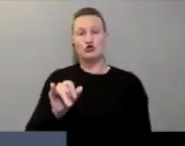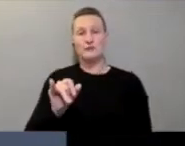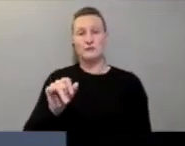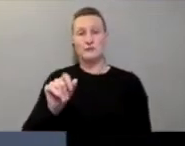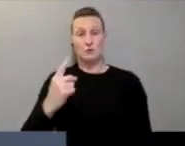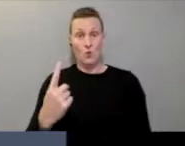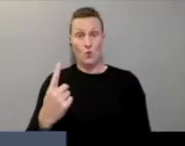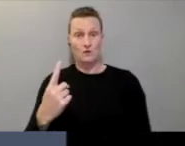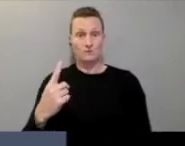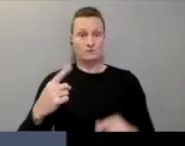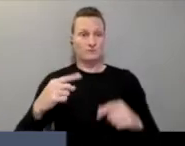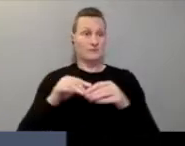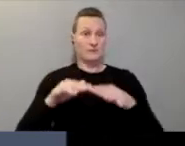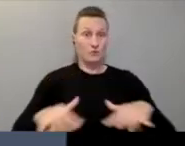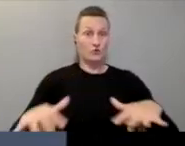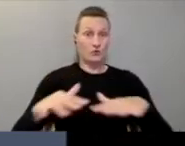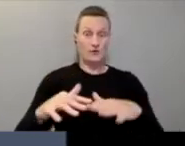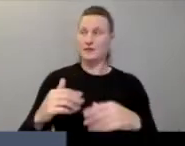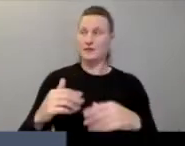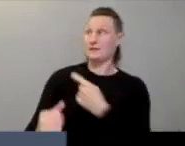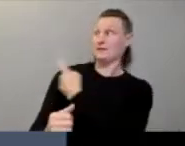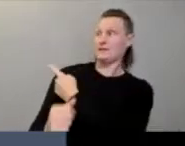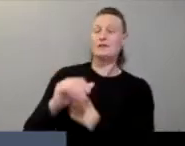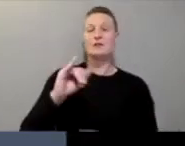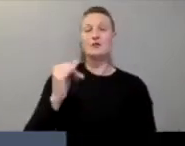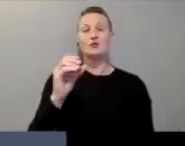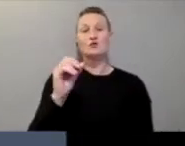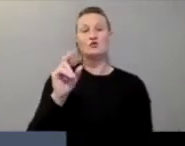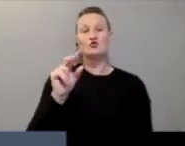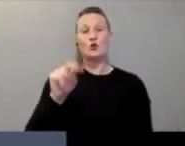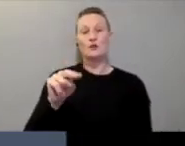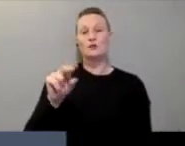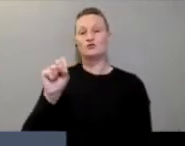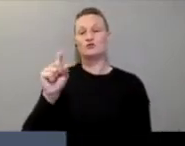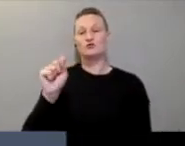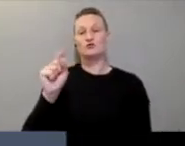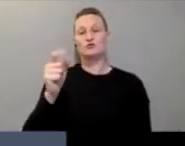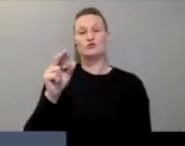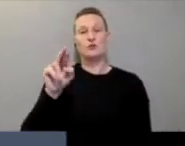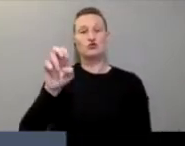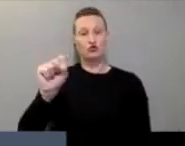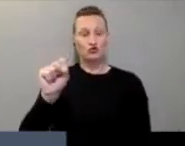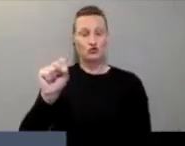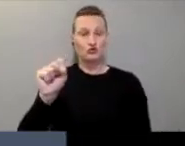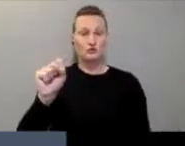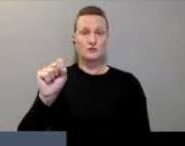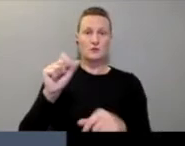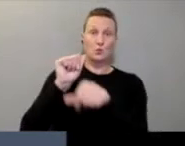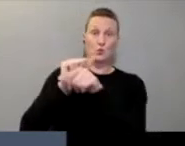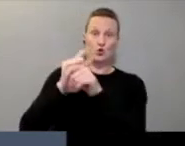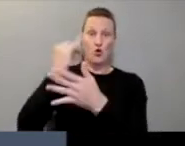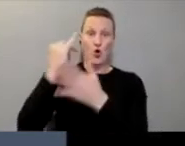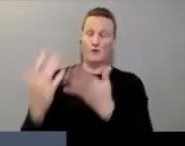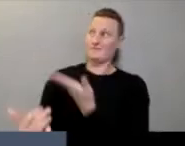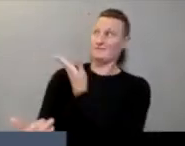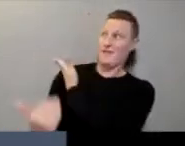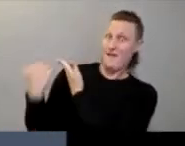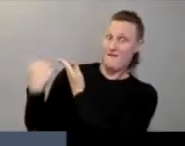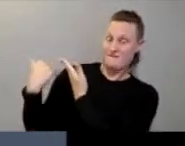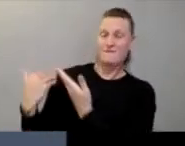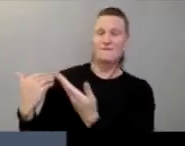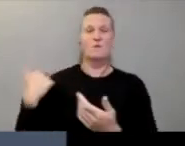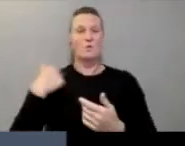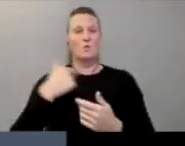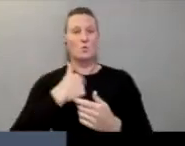Jordan Stranger's work behind me. And I'm actually at the Forks, which is our most historic spot of the city. We've gathered for thousands